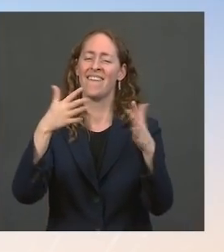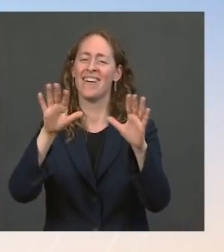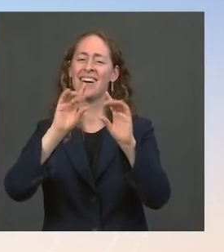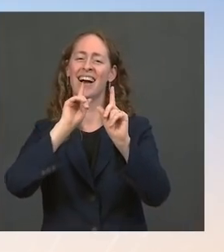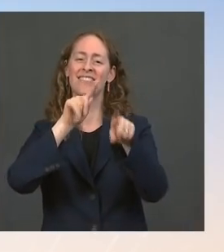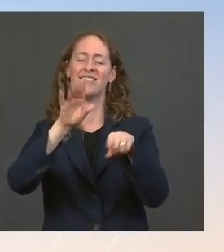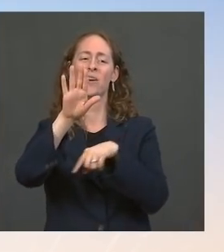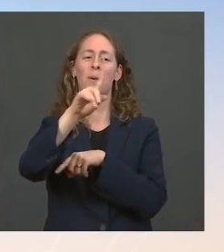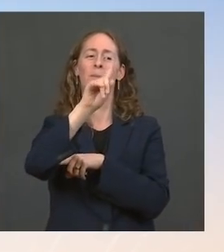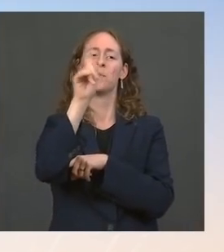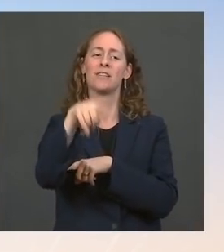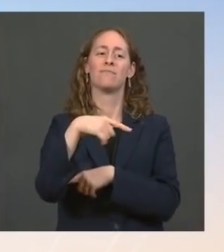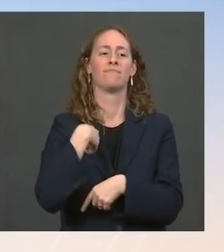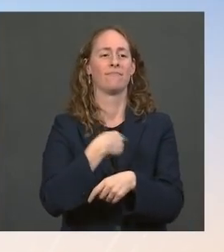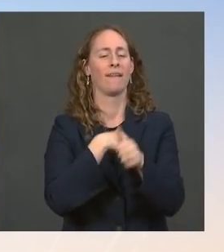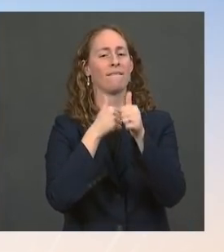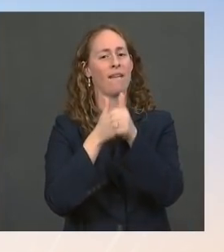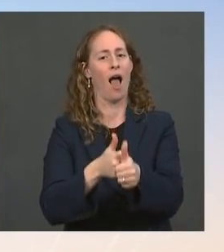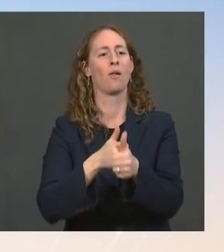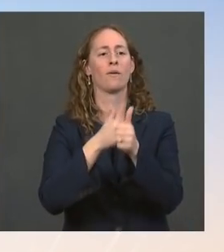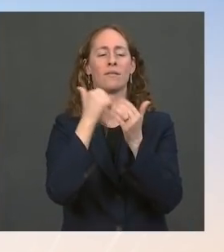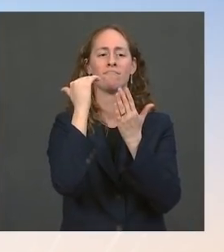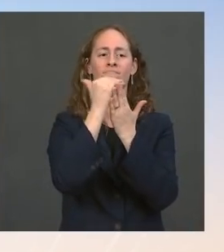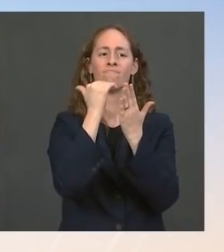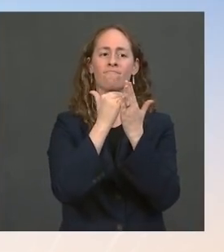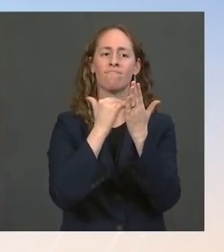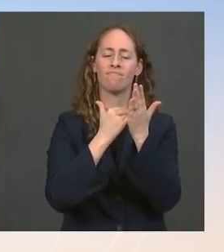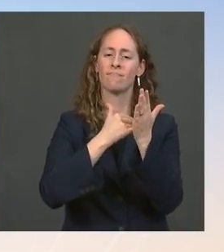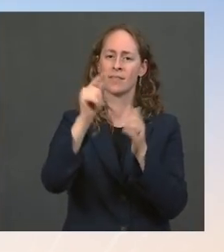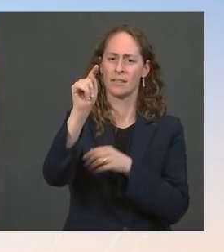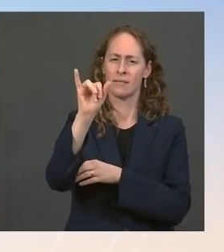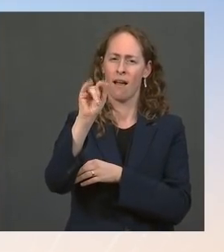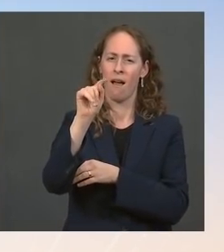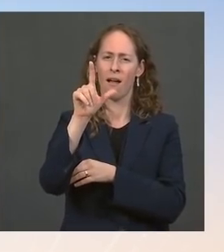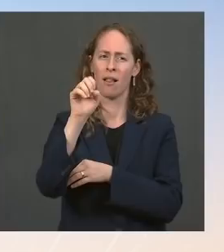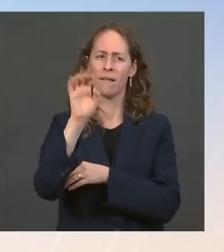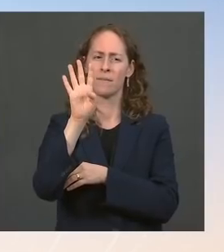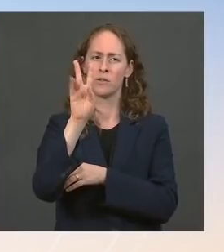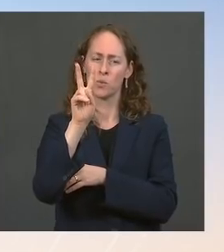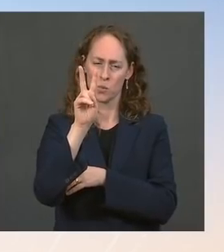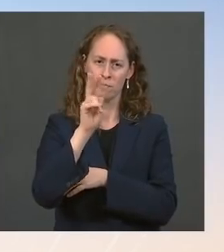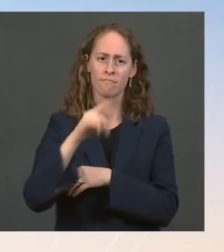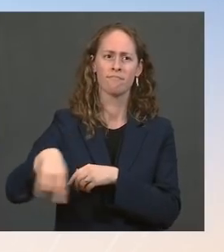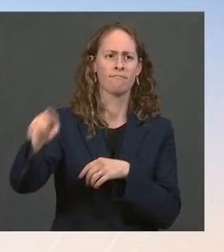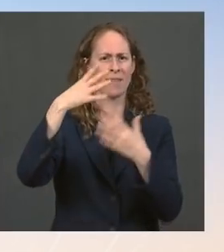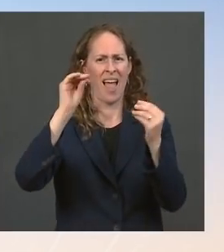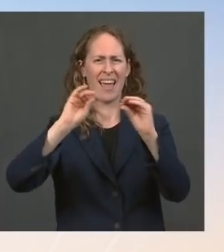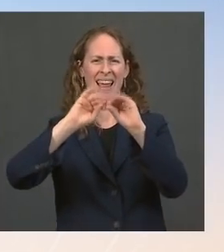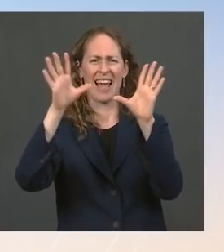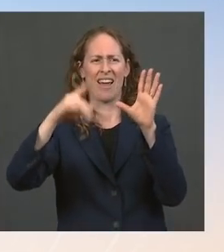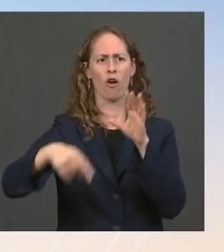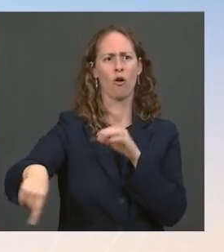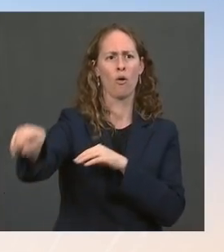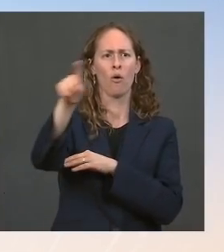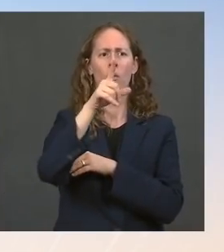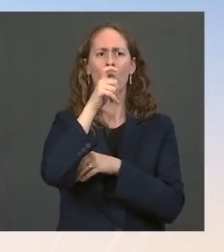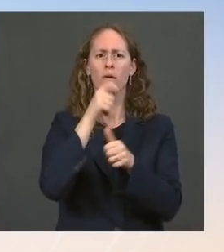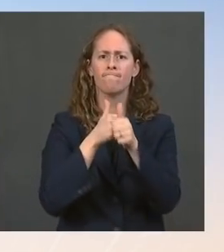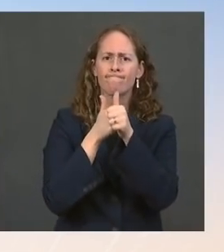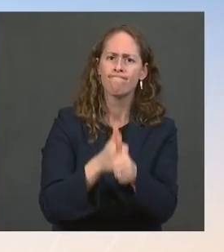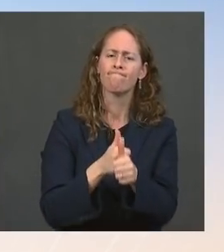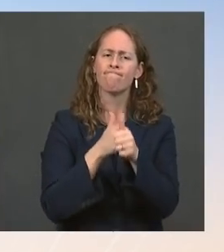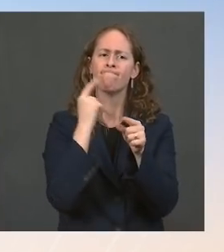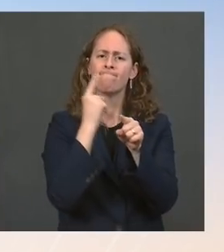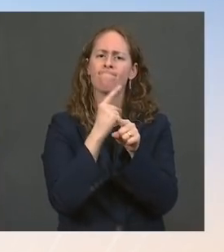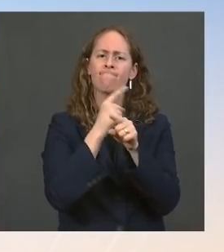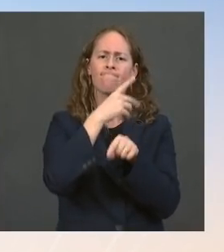border restrictions, including Title 42, including making clear that people who are coming through irregular migration,